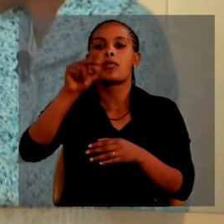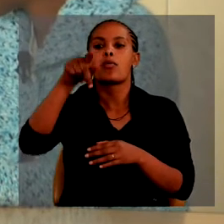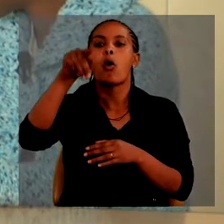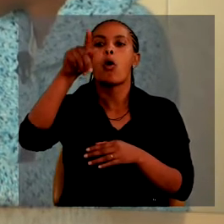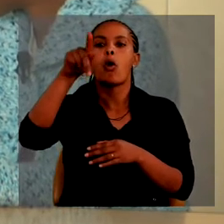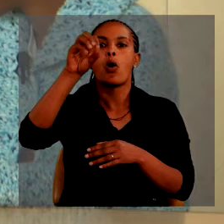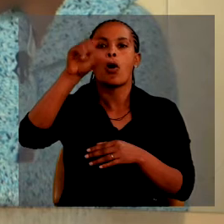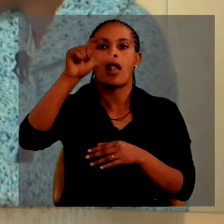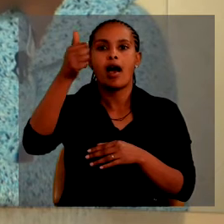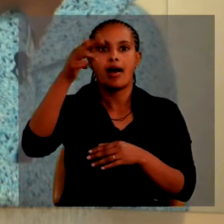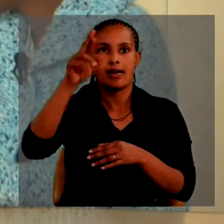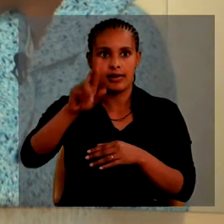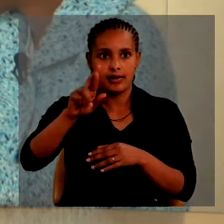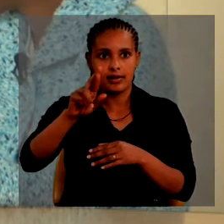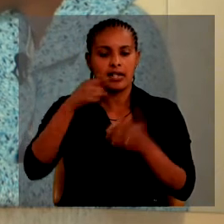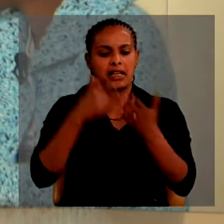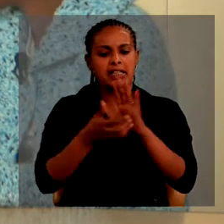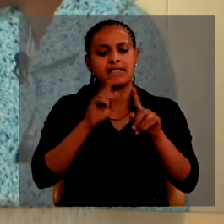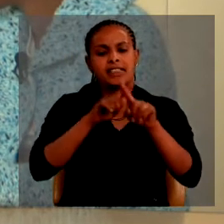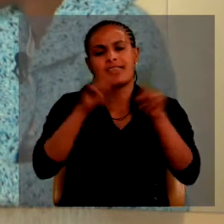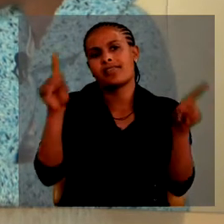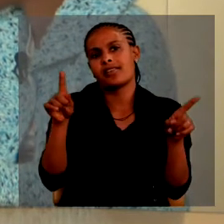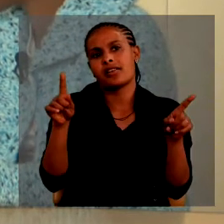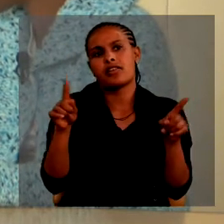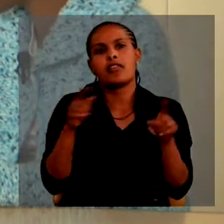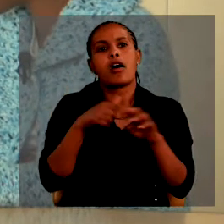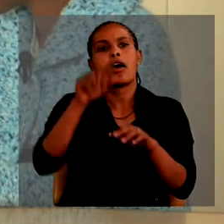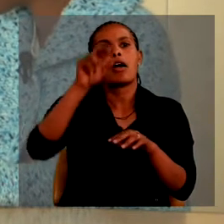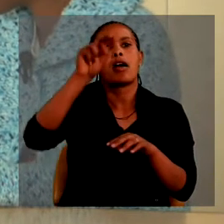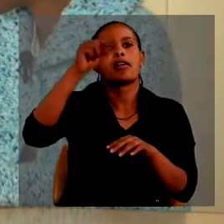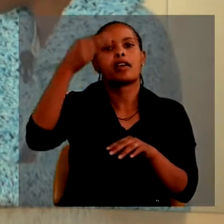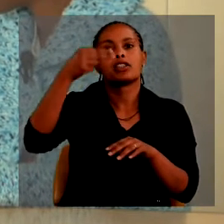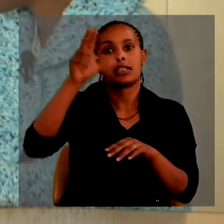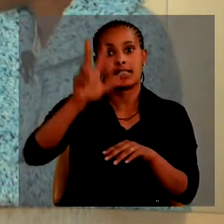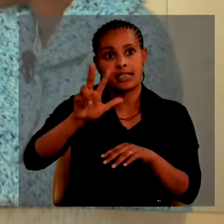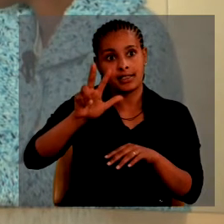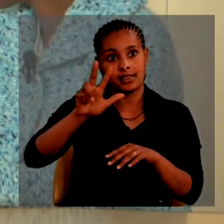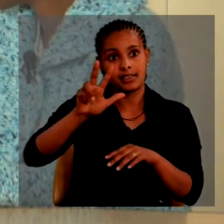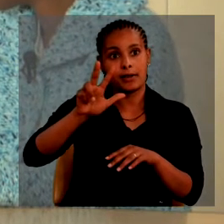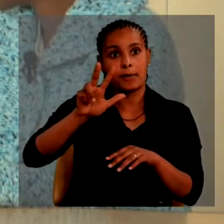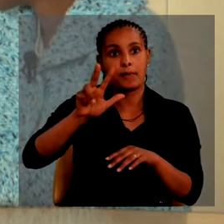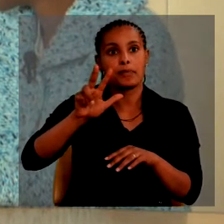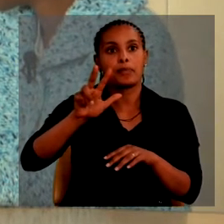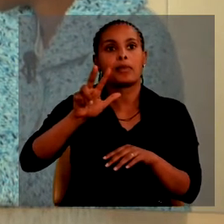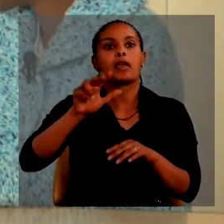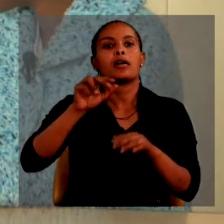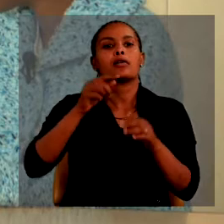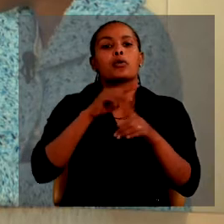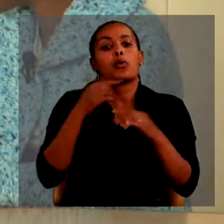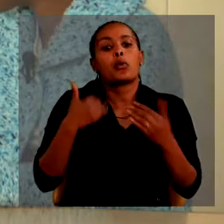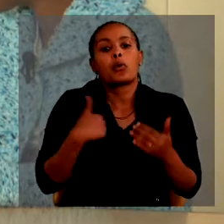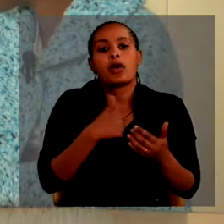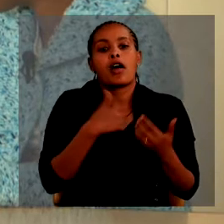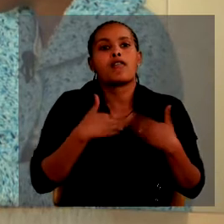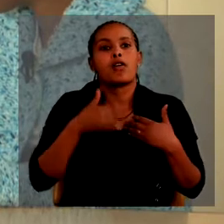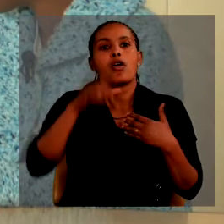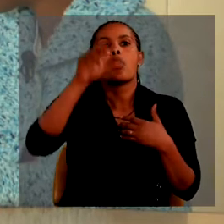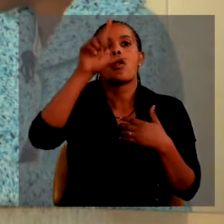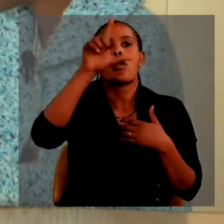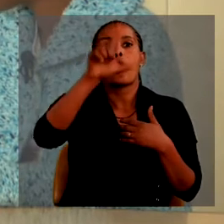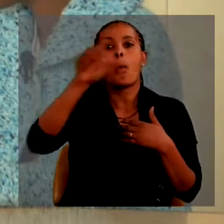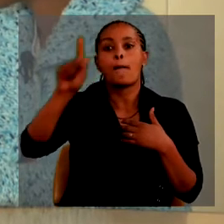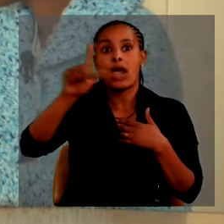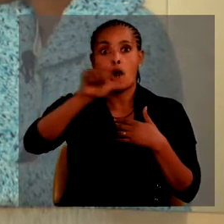Nonpolar. It is different for ammonia. Because we have a lone pair,